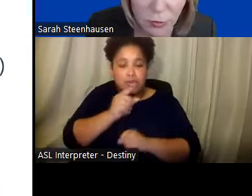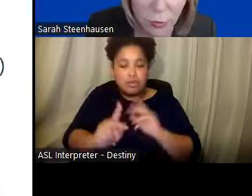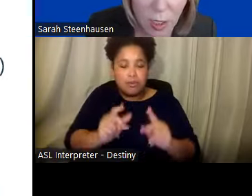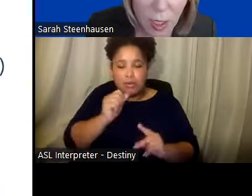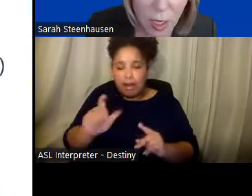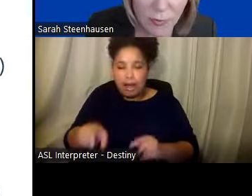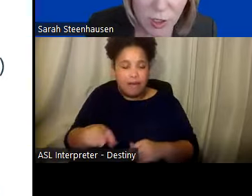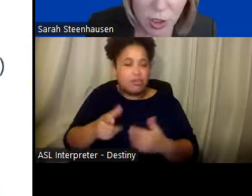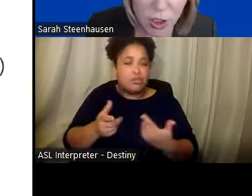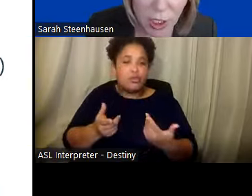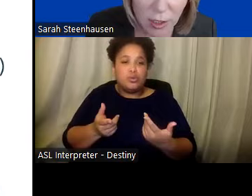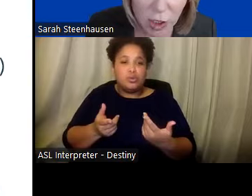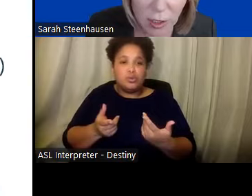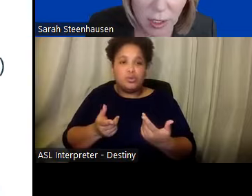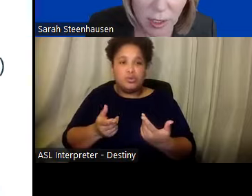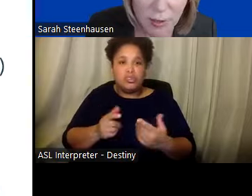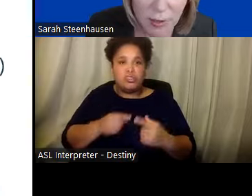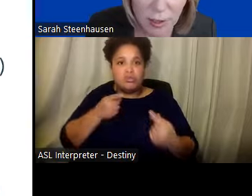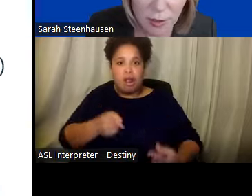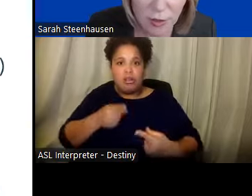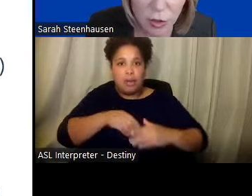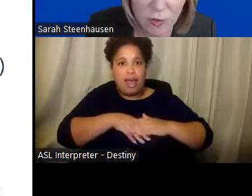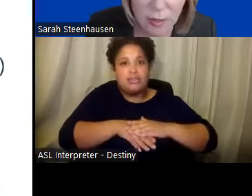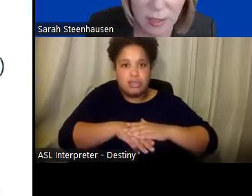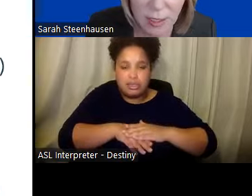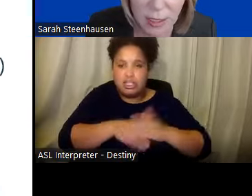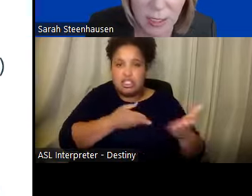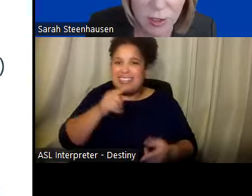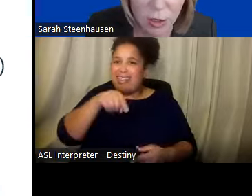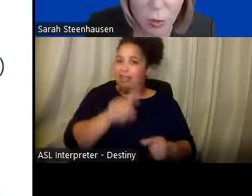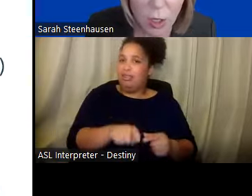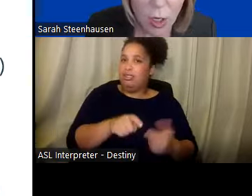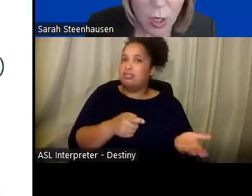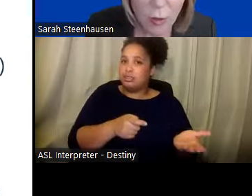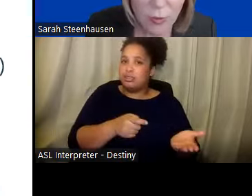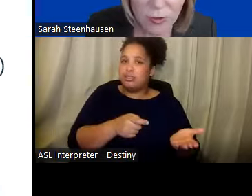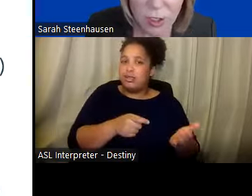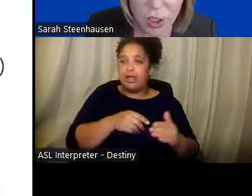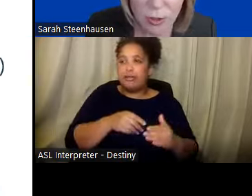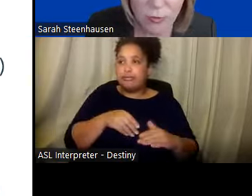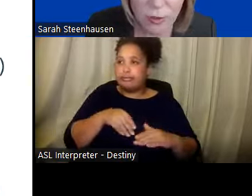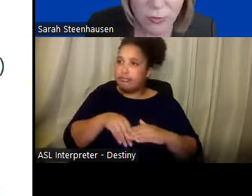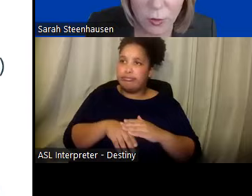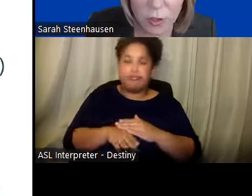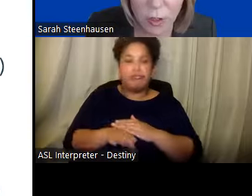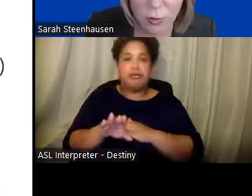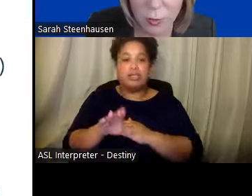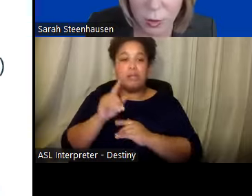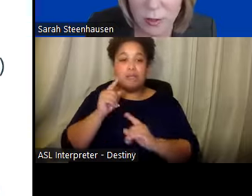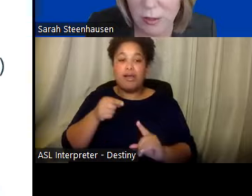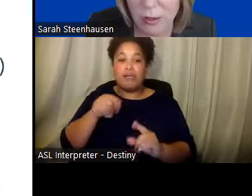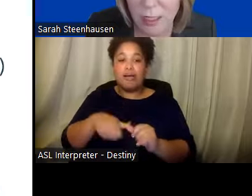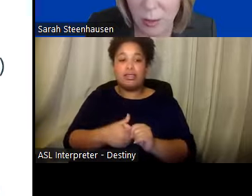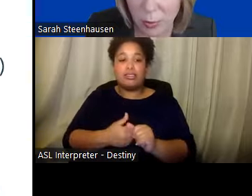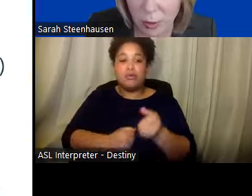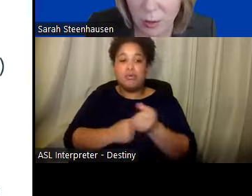have to have such a challenge in accessing the services that they need. So this initiative is focused on promoting